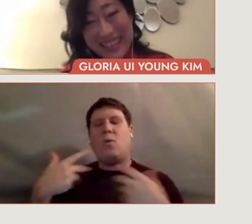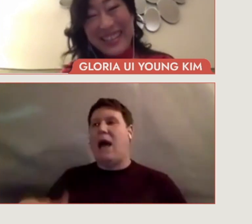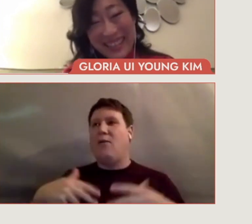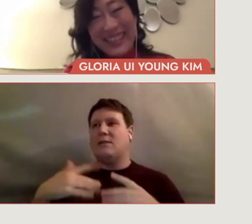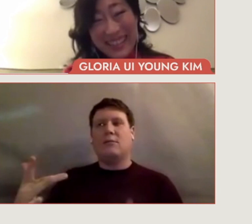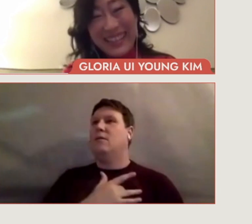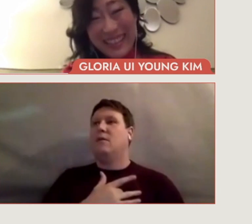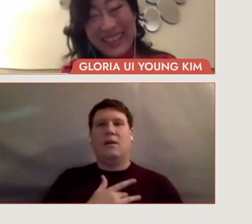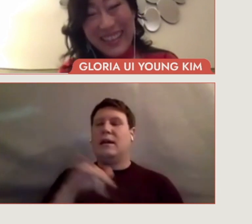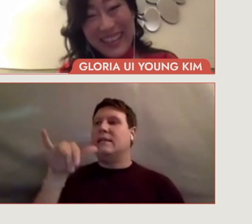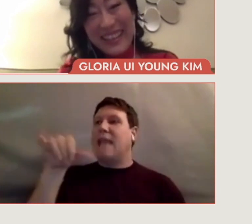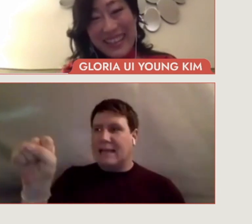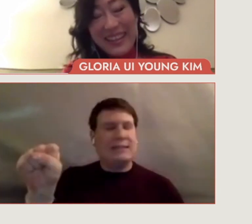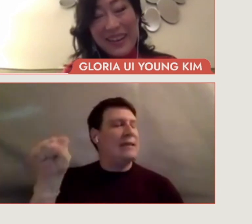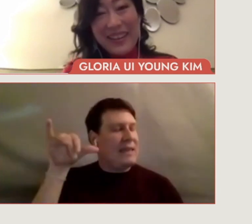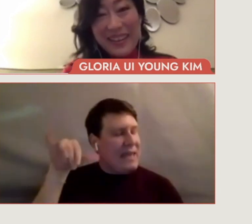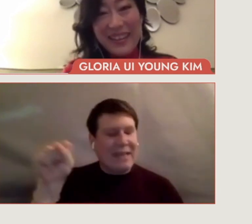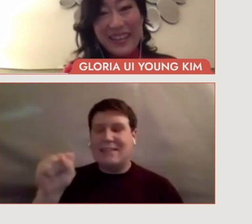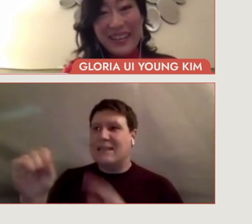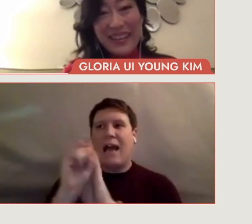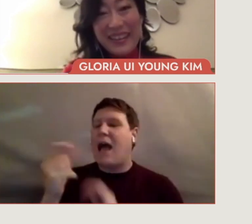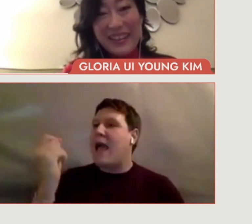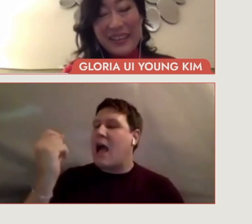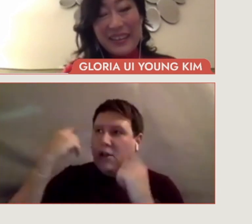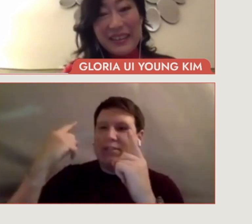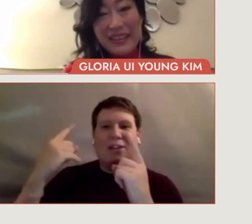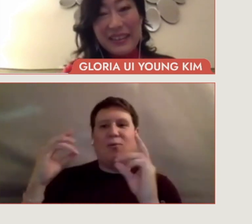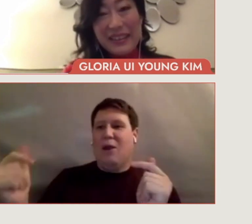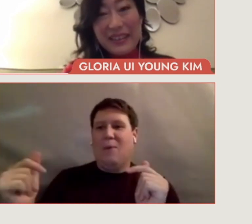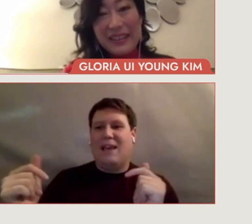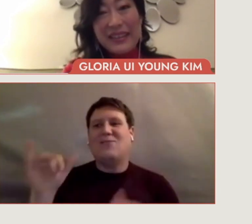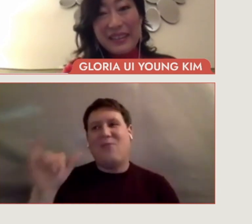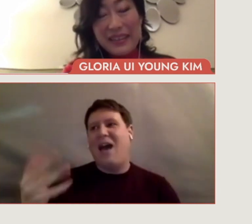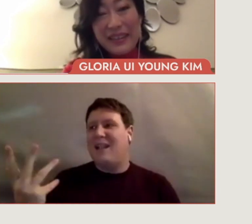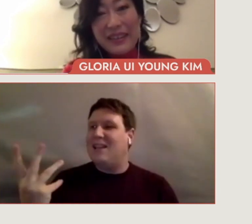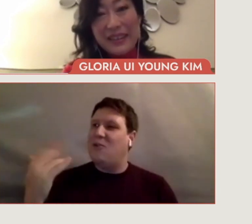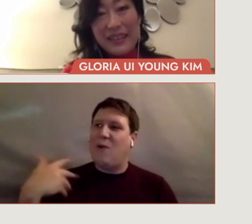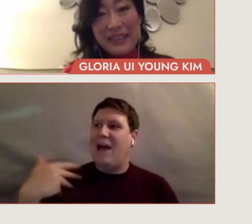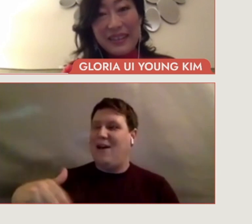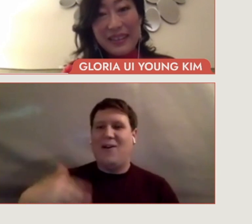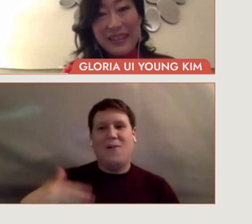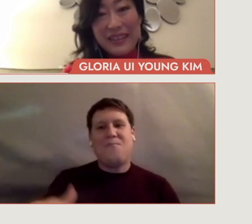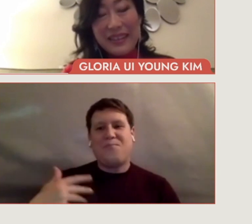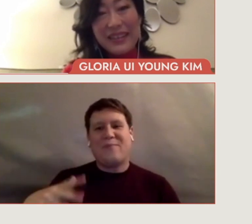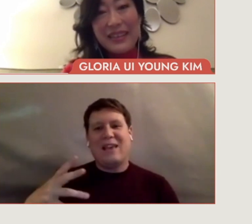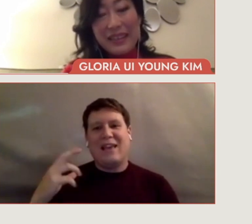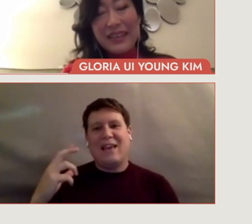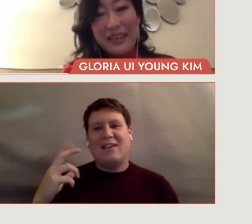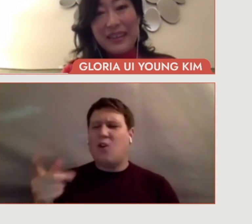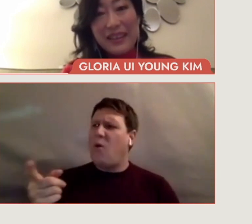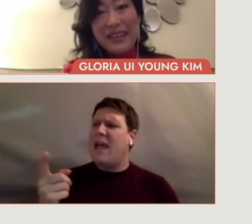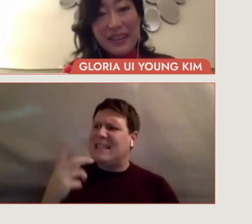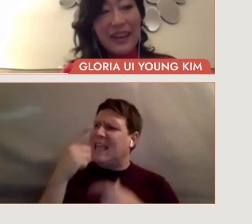Like, this whistle, right? Yeah. So it's just really interesting to hear that it was difficult for you to access,